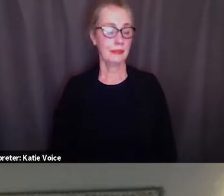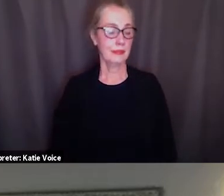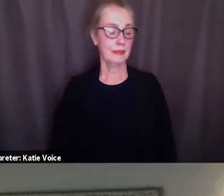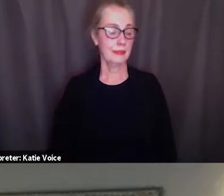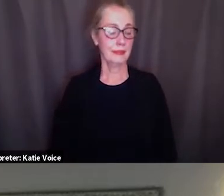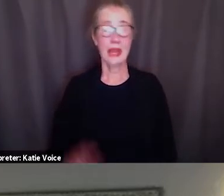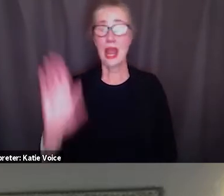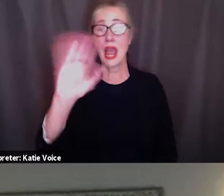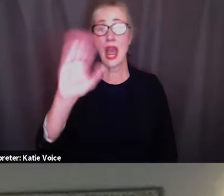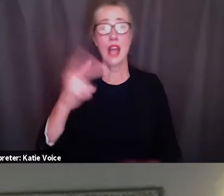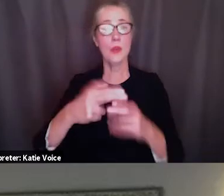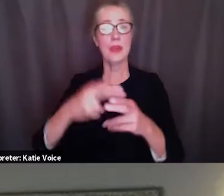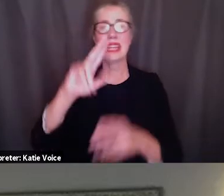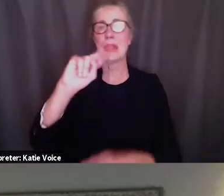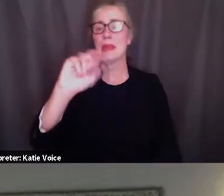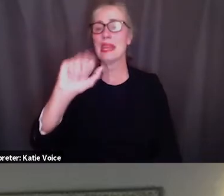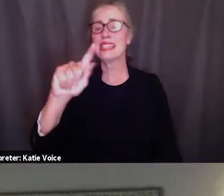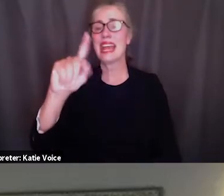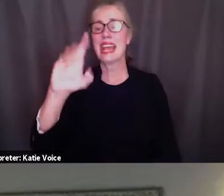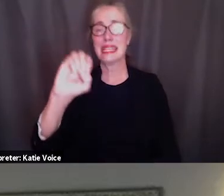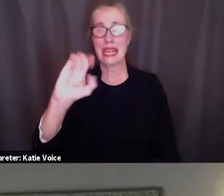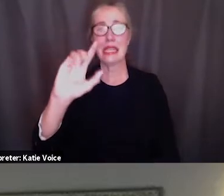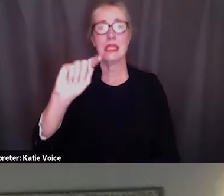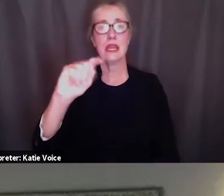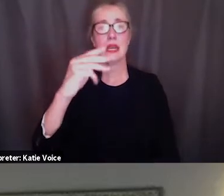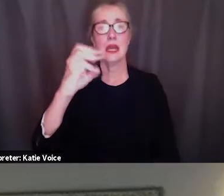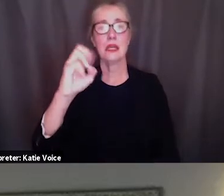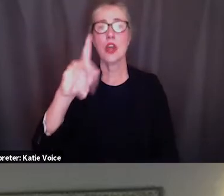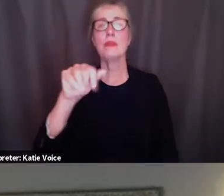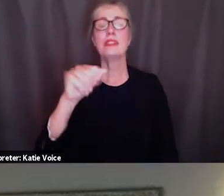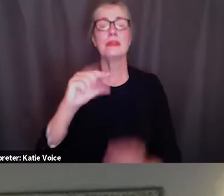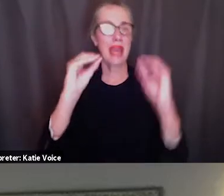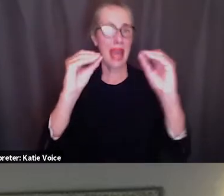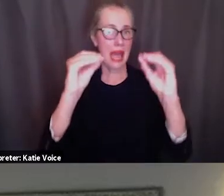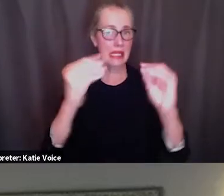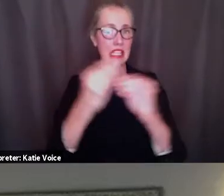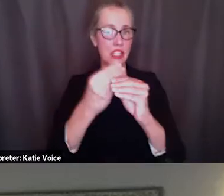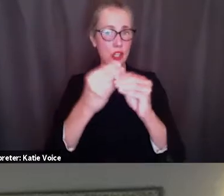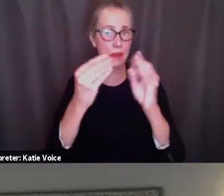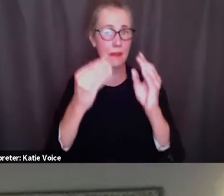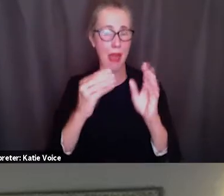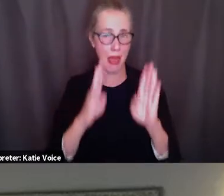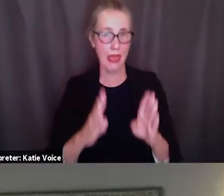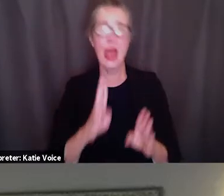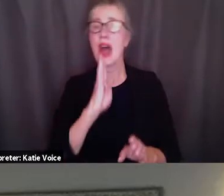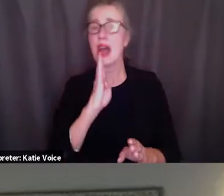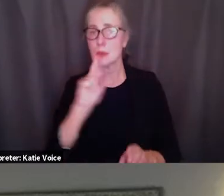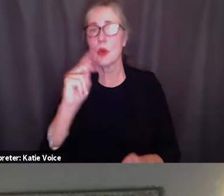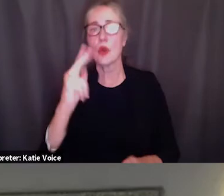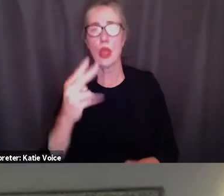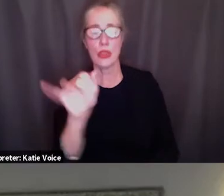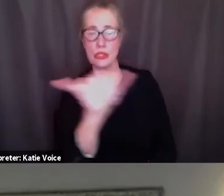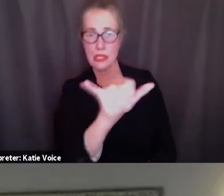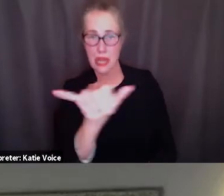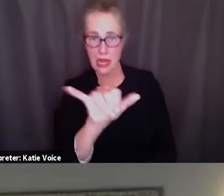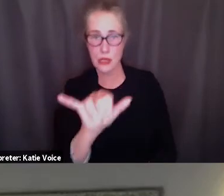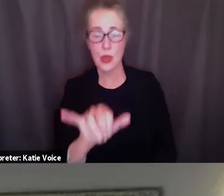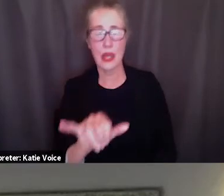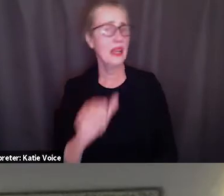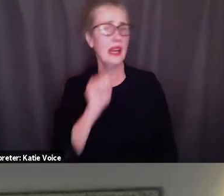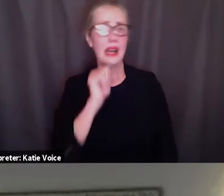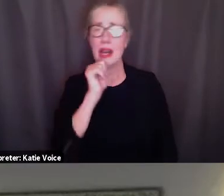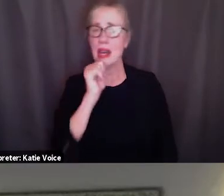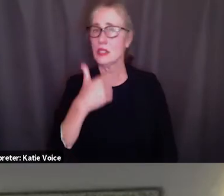Hello, my name is Nate Thompson. I'm a math teacher, and I spoke on Thursday as well. I don't have